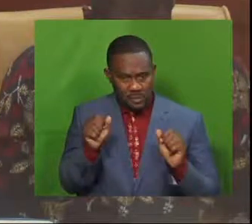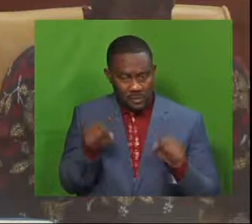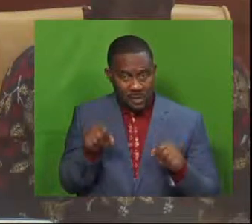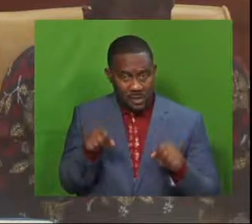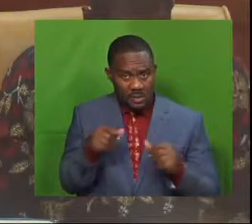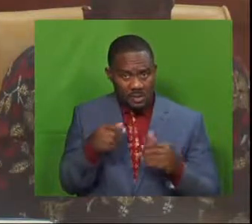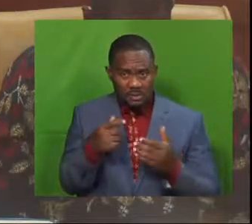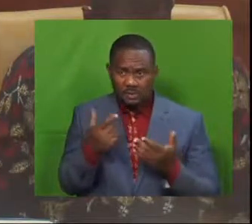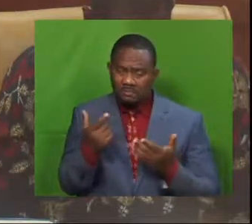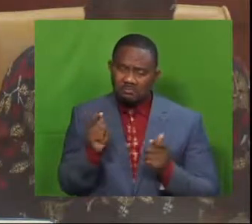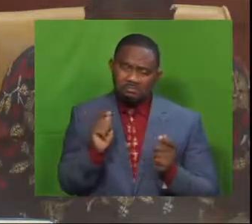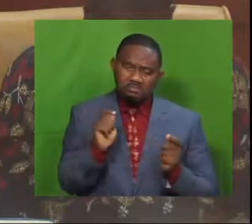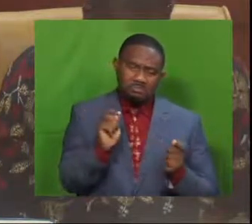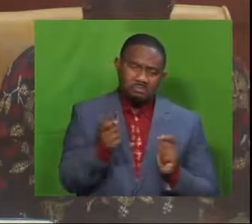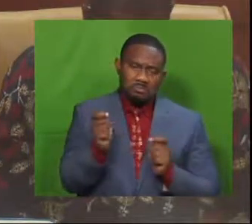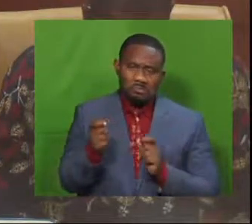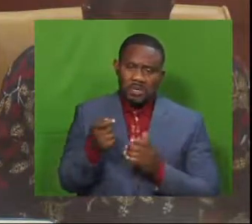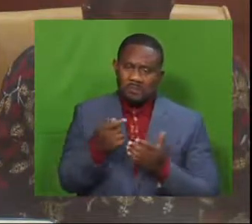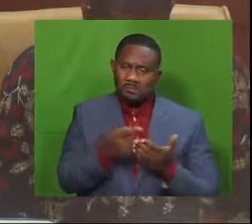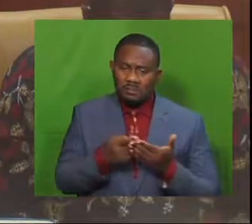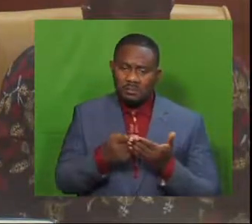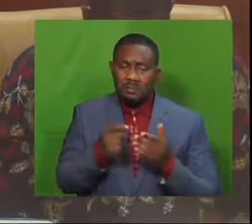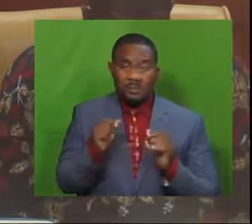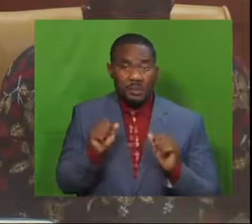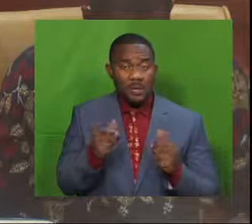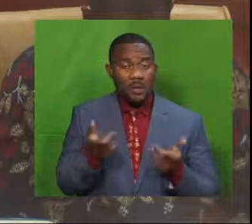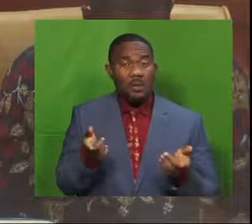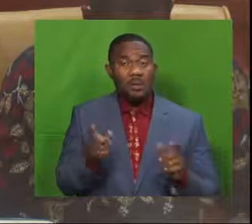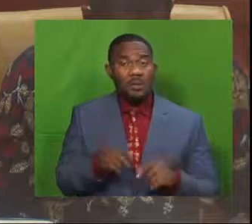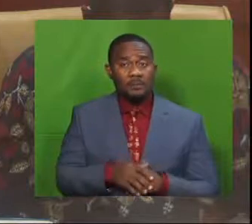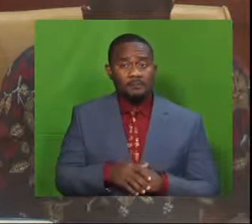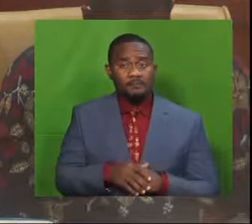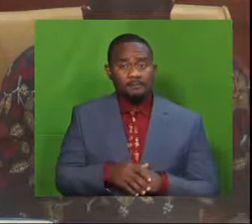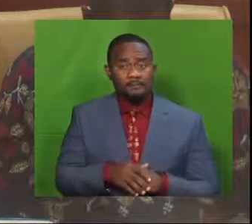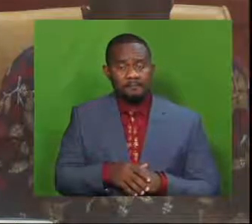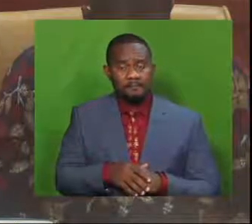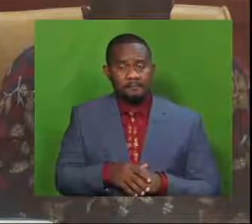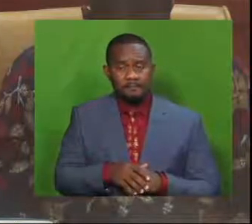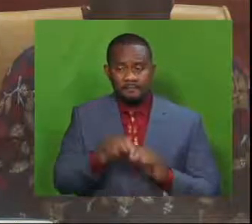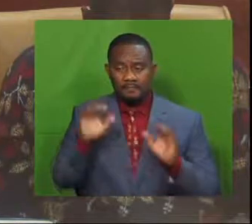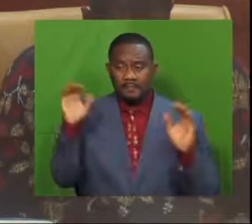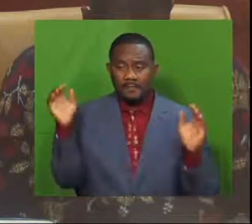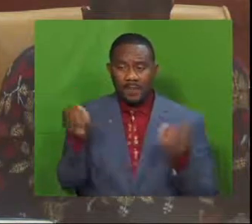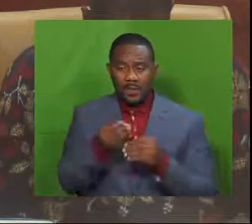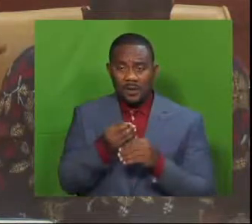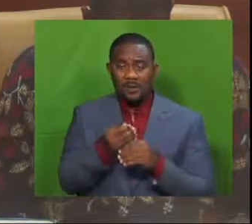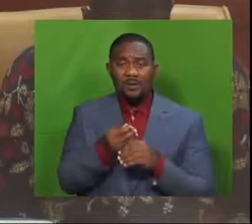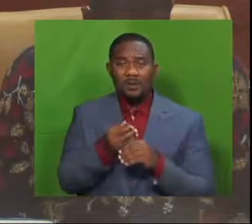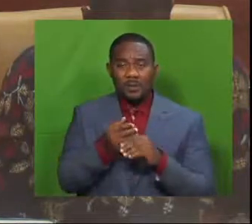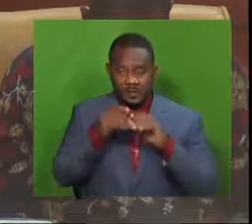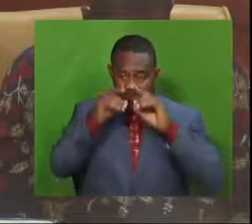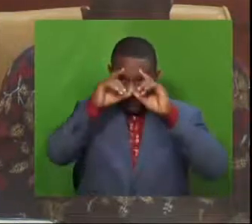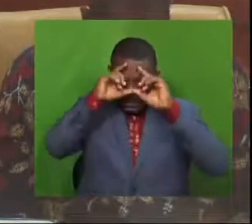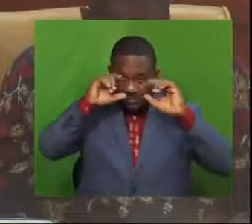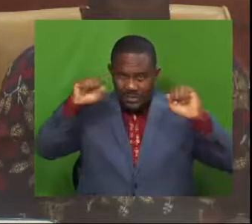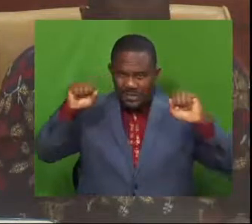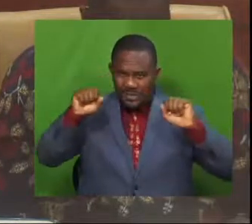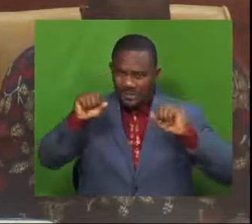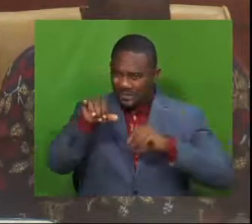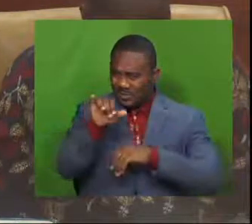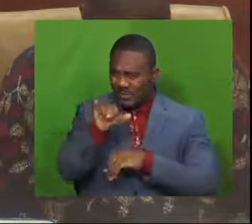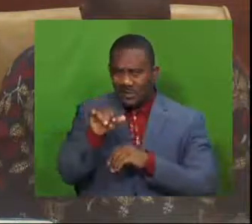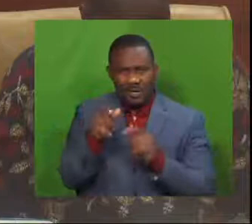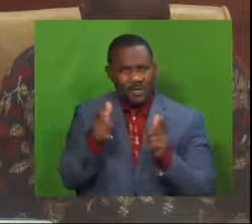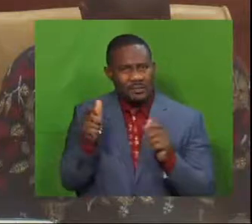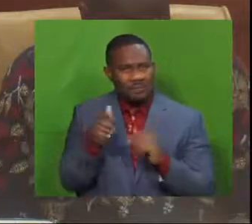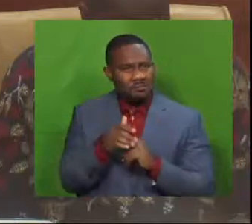needed amendment? Because if you take office of the President, if a member wants to ask a question on the